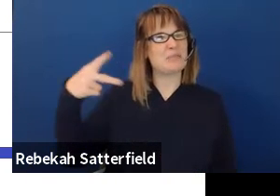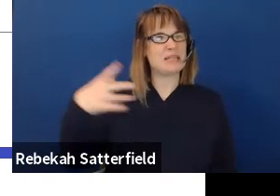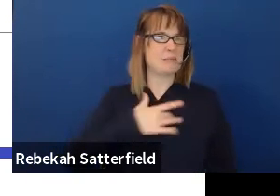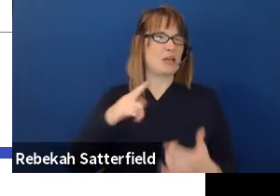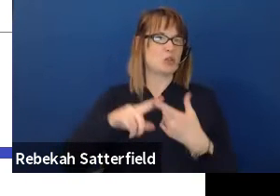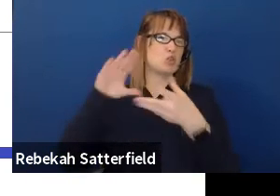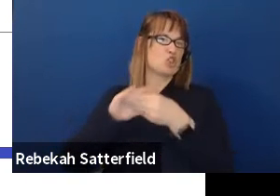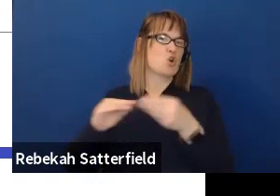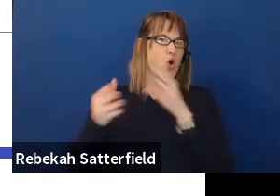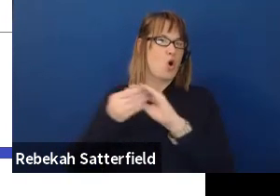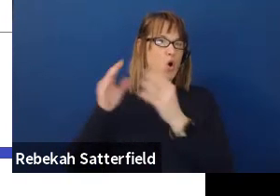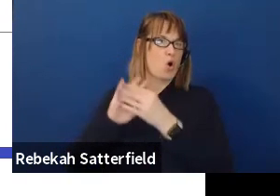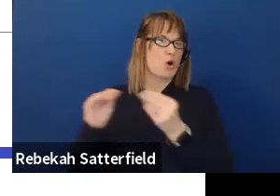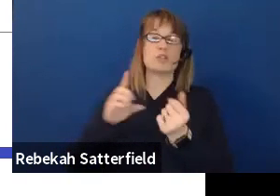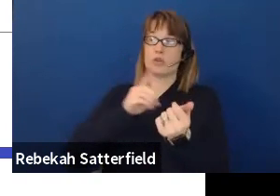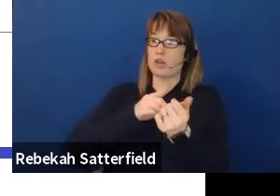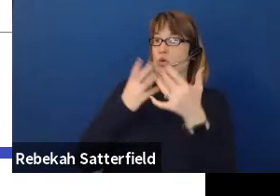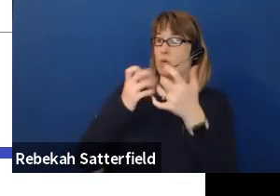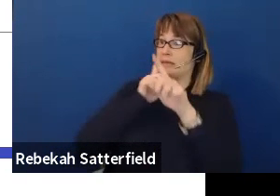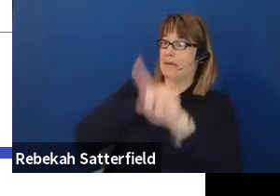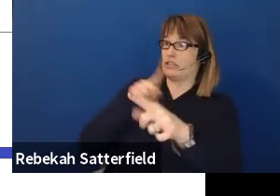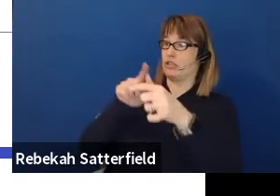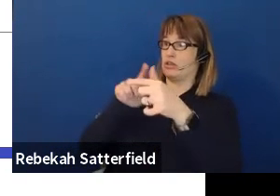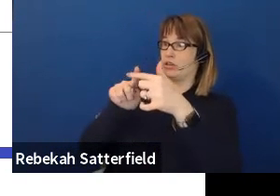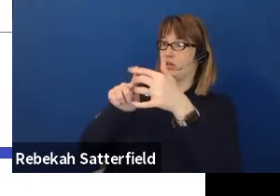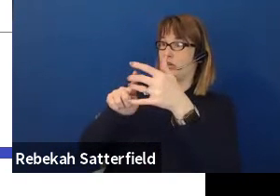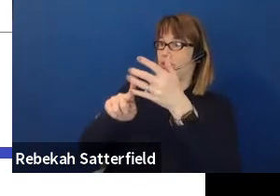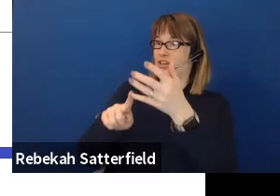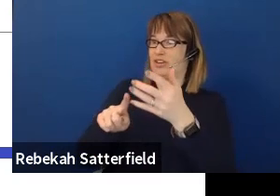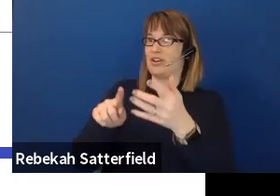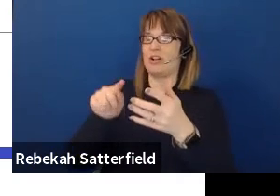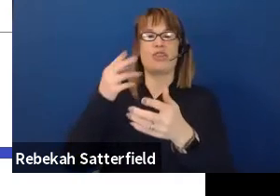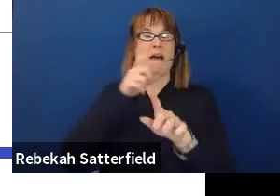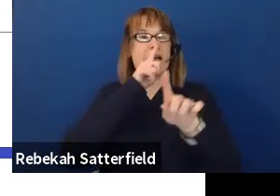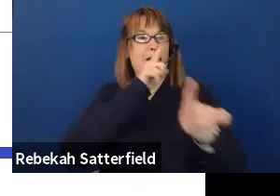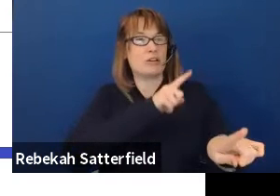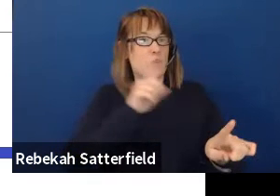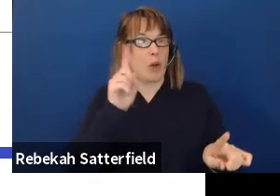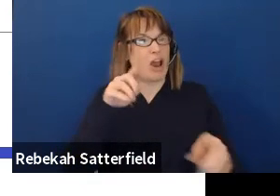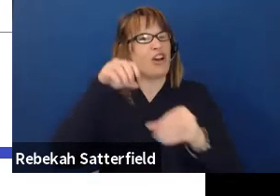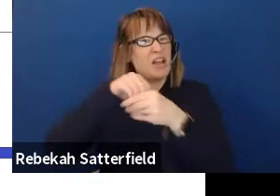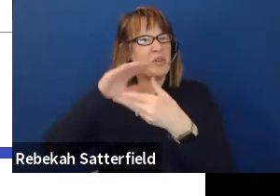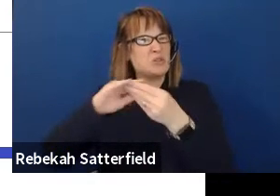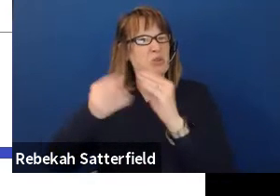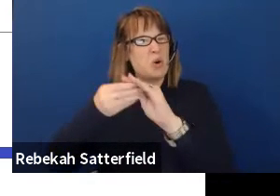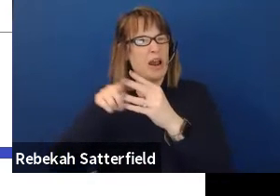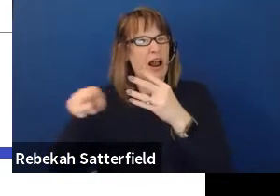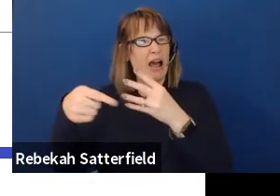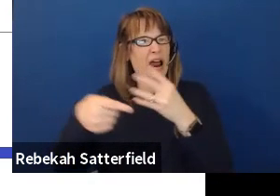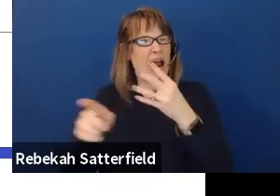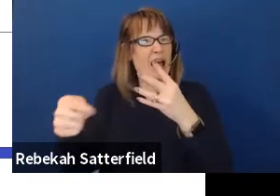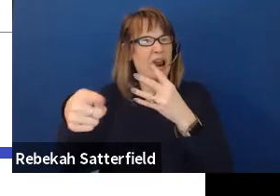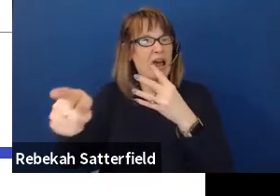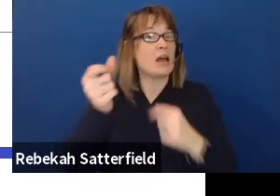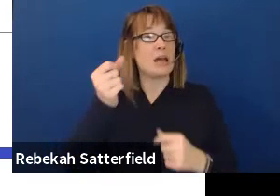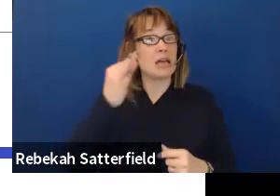and the answer that the provider needs is hidden somewhere within that story. However, not allowing the interpreter